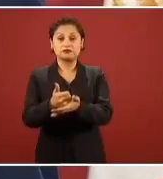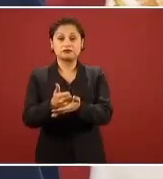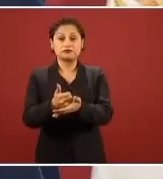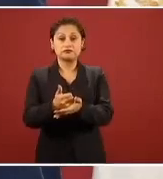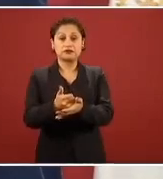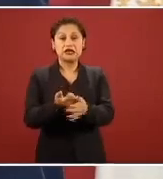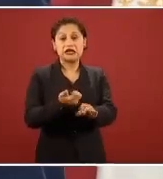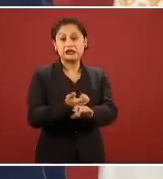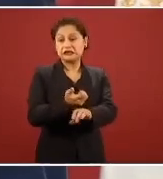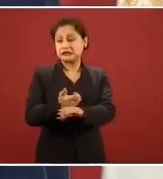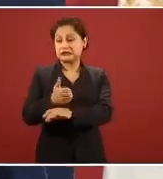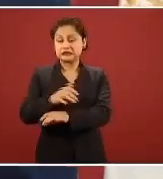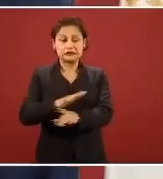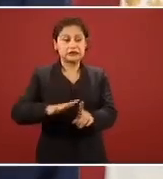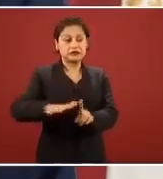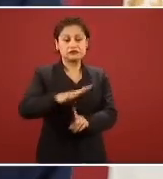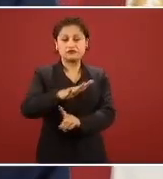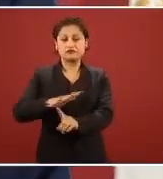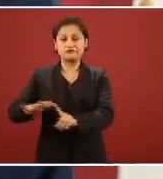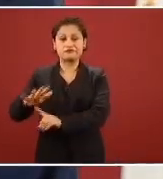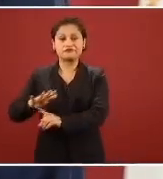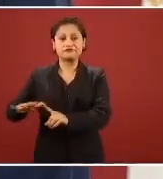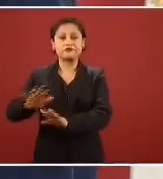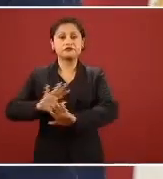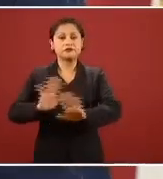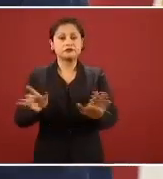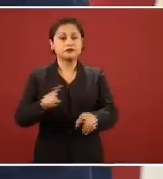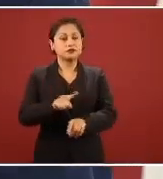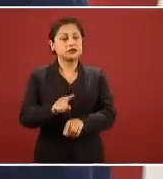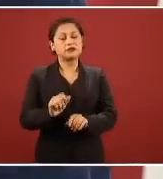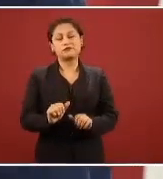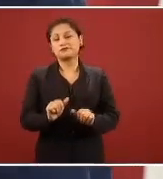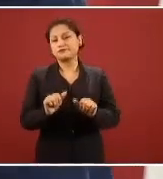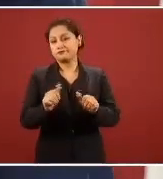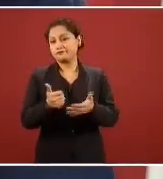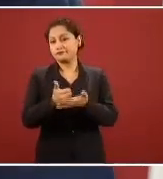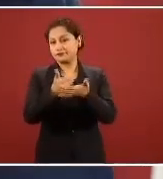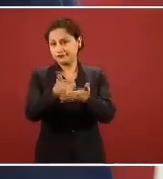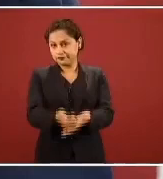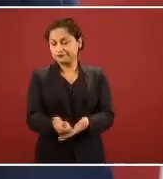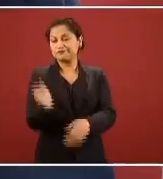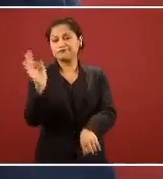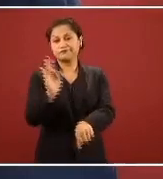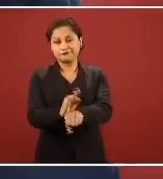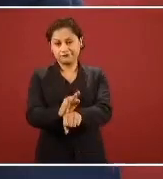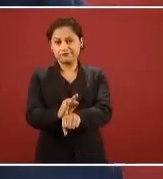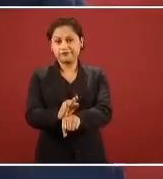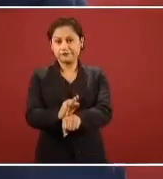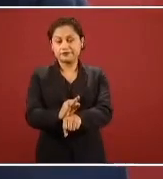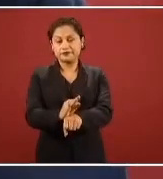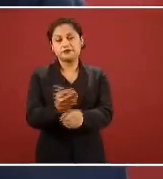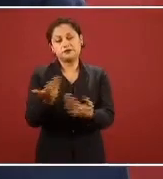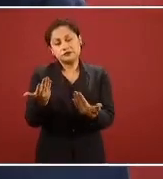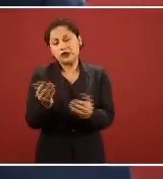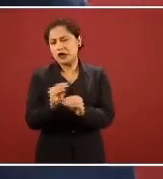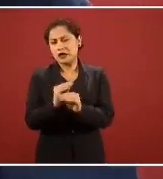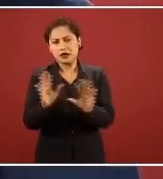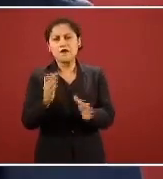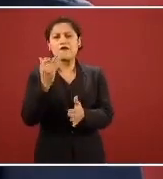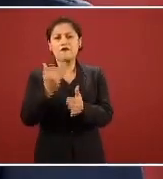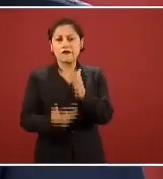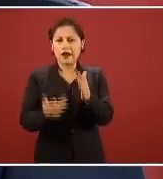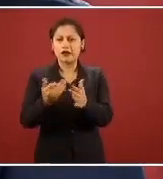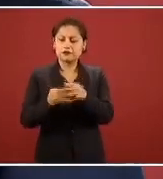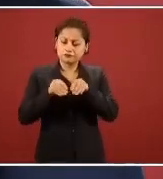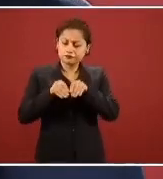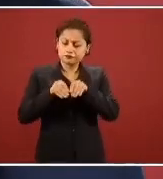tranquility in the different regions of the country. Nos falta, but of course, we still have to spread them out more.